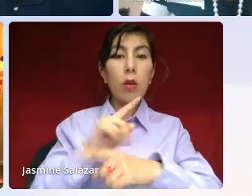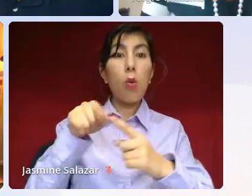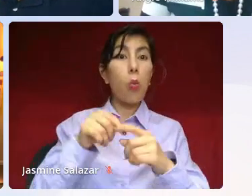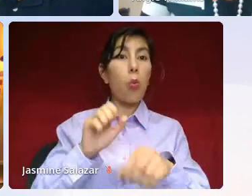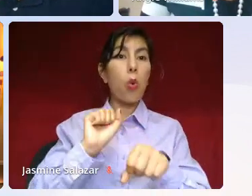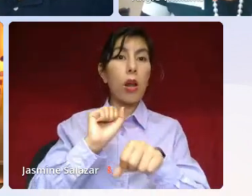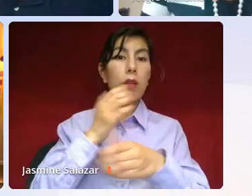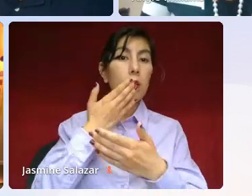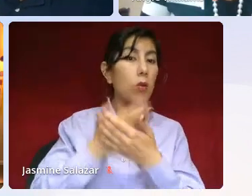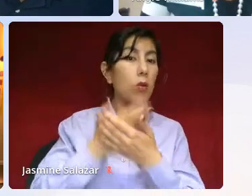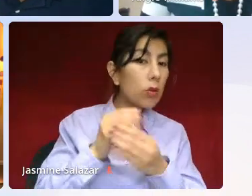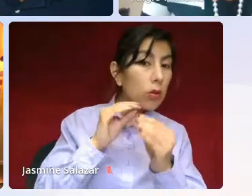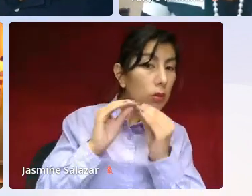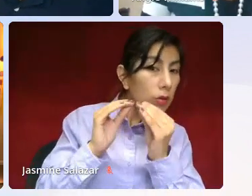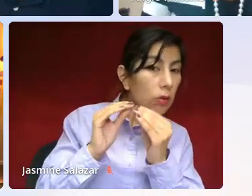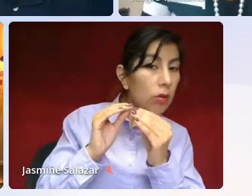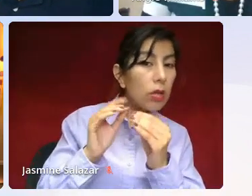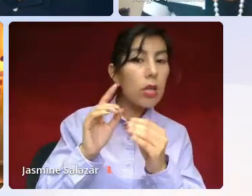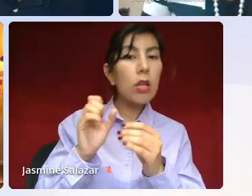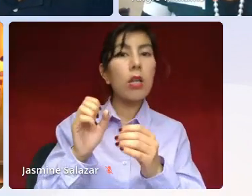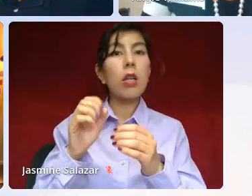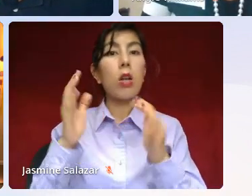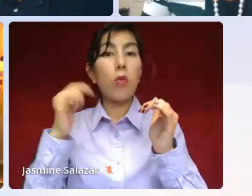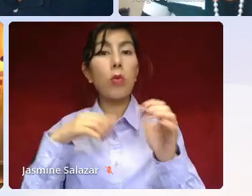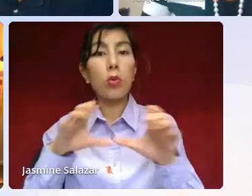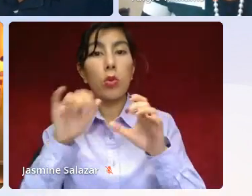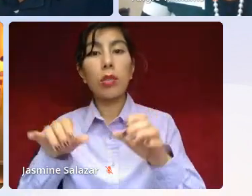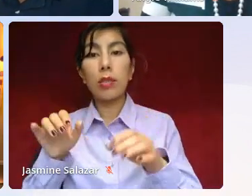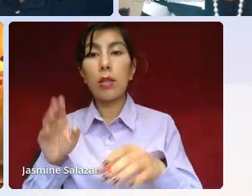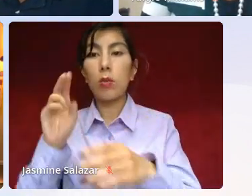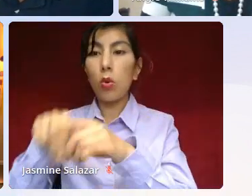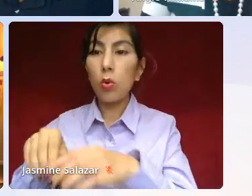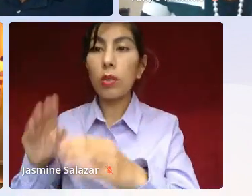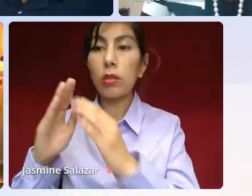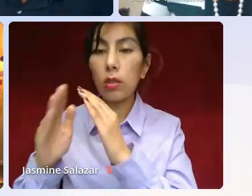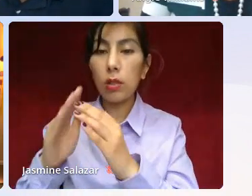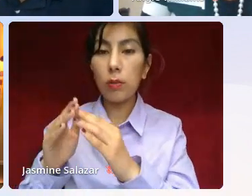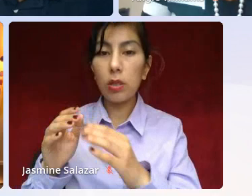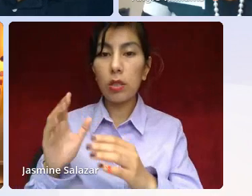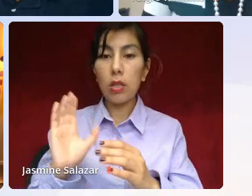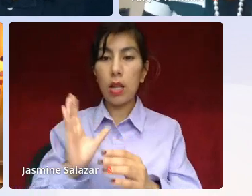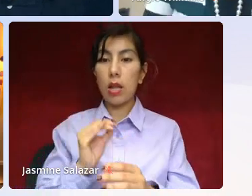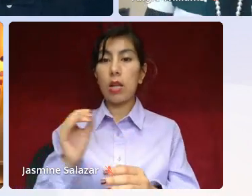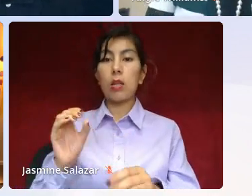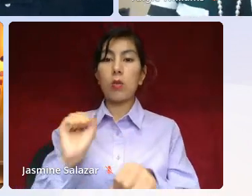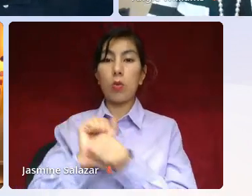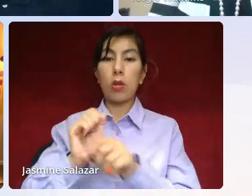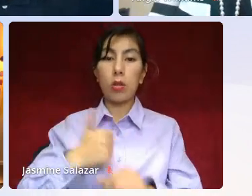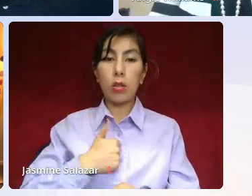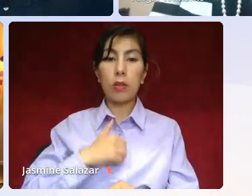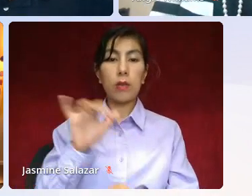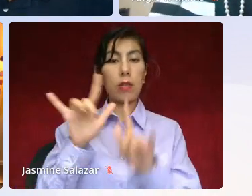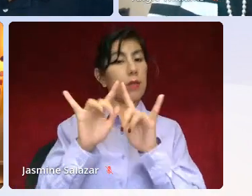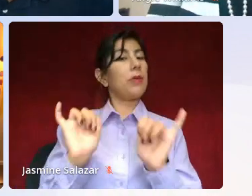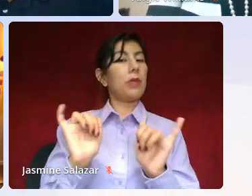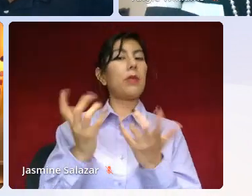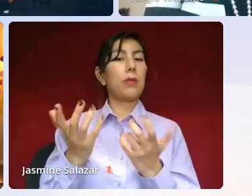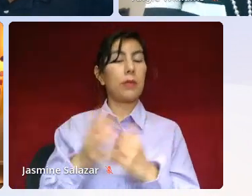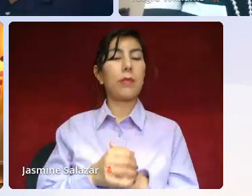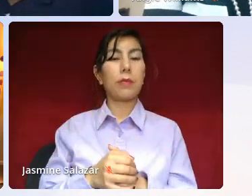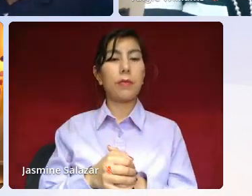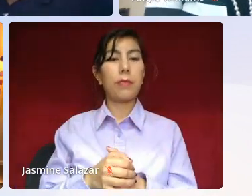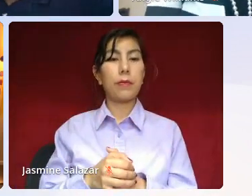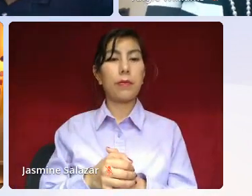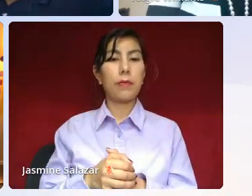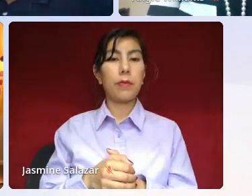hopefully that's what we do when we go into community and when we're doing our own personal work at the same time. That's great. I have to tell the